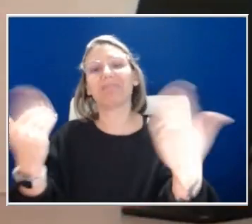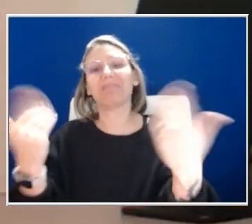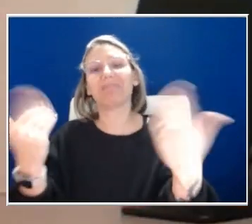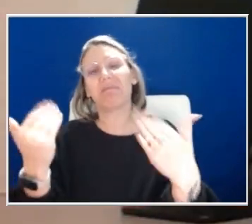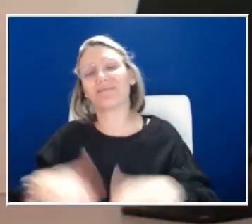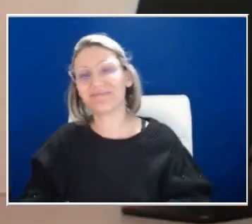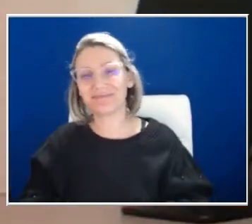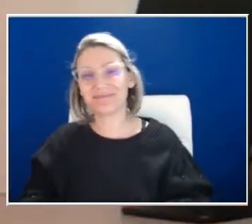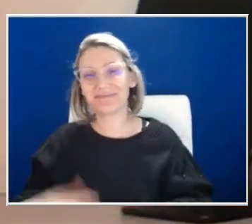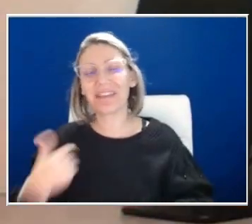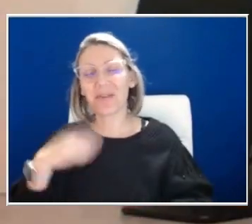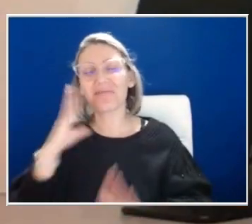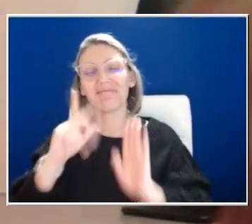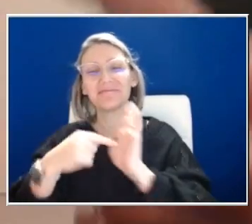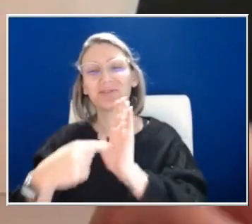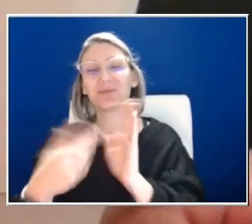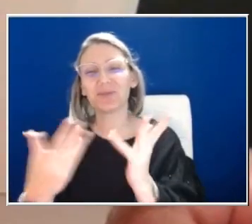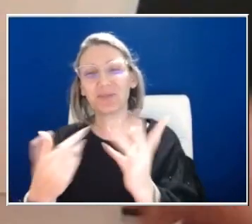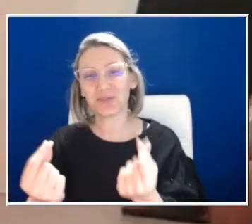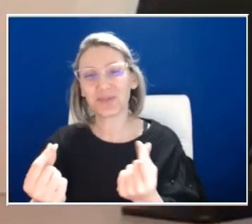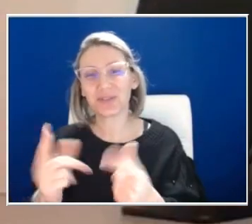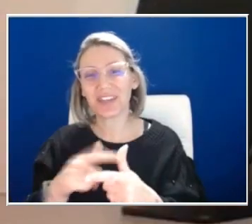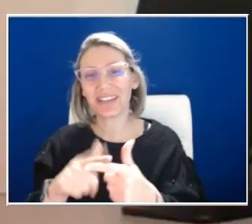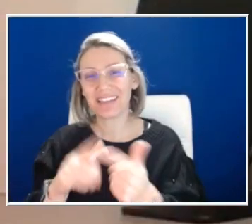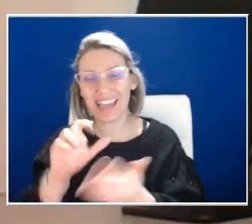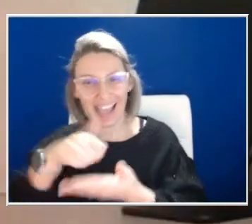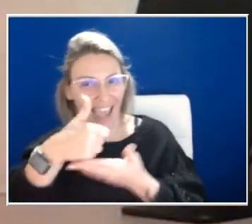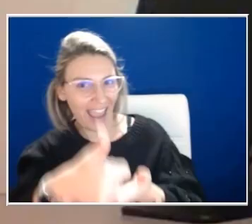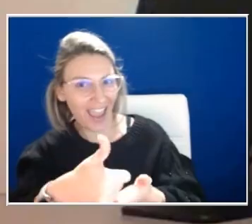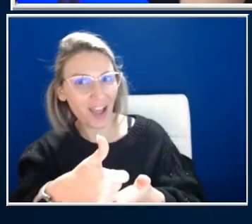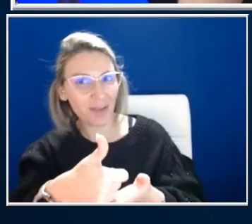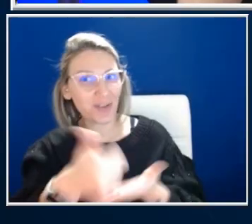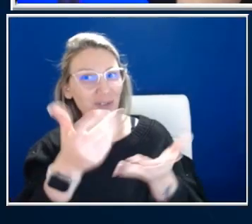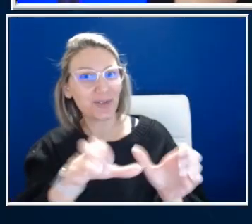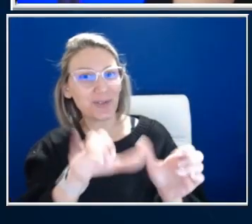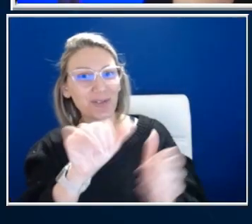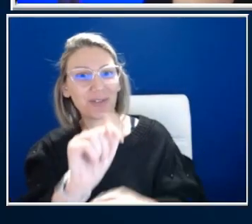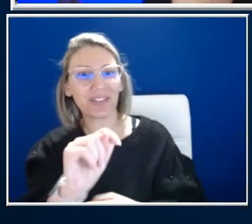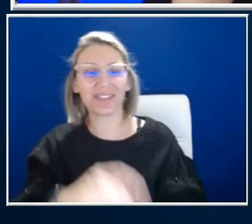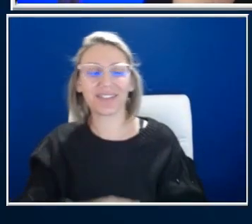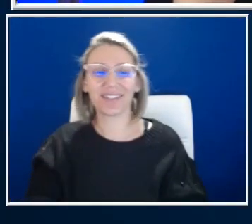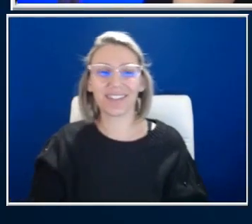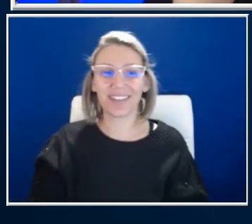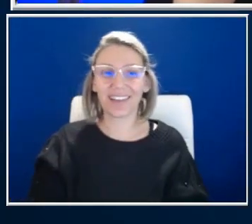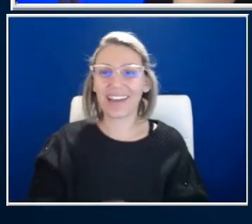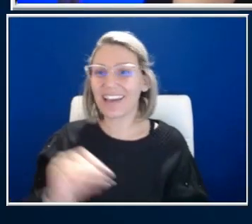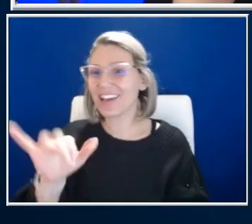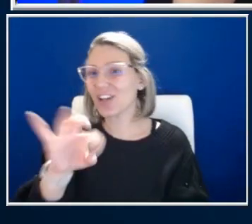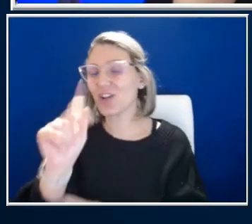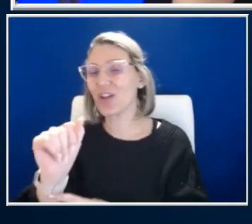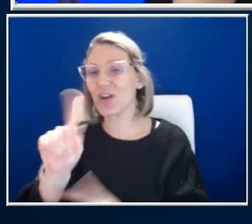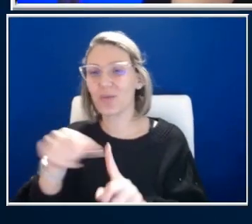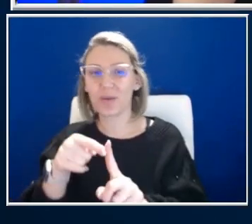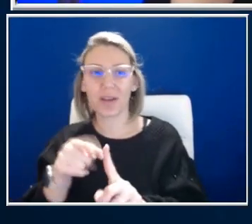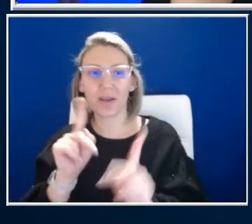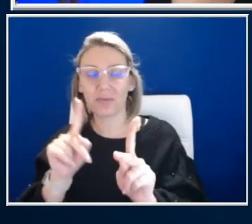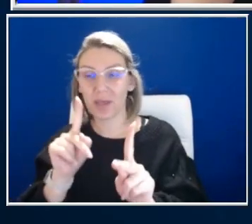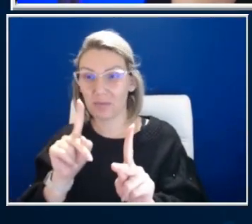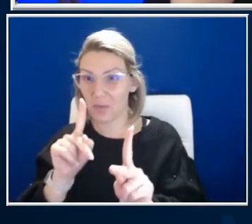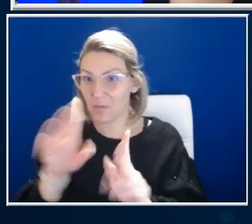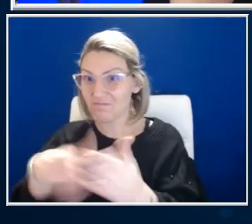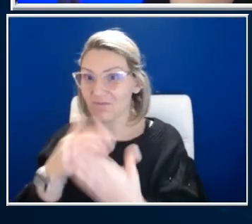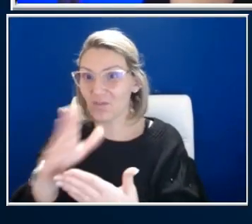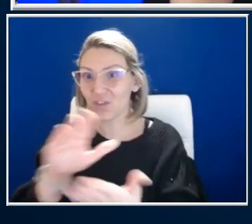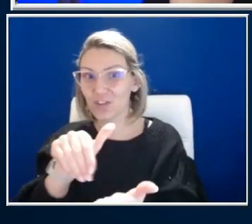and let me show you what you can do. And then let me help you to get it done. And Yolanda, I think when people come to your center, you're going to be able to turn to them and